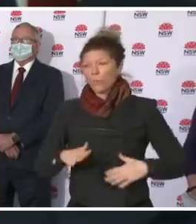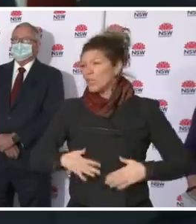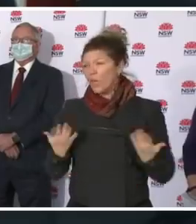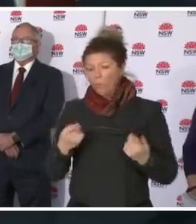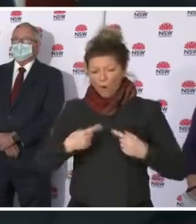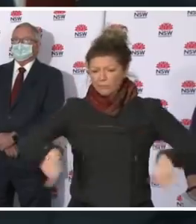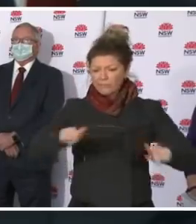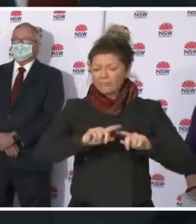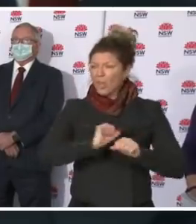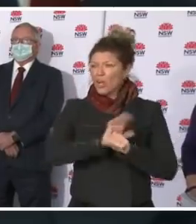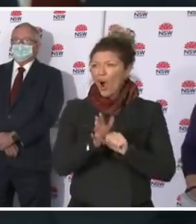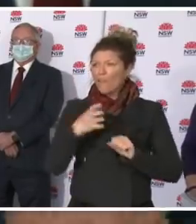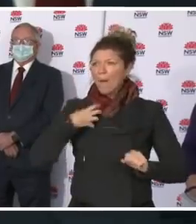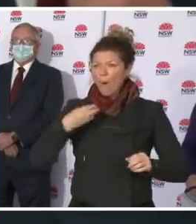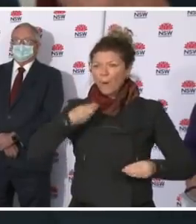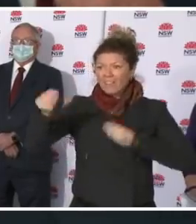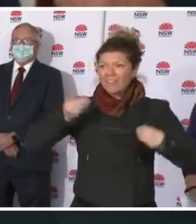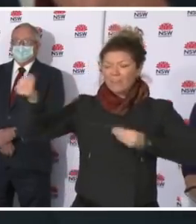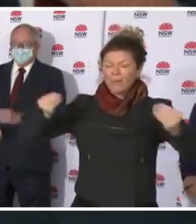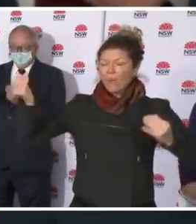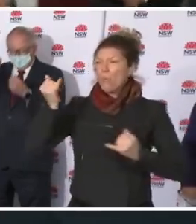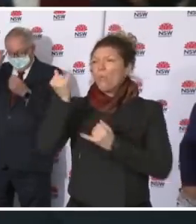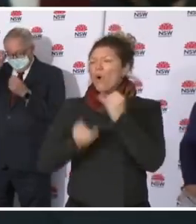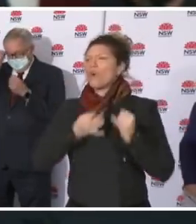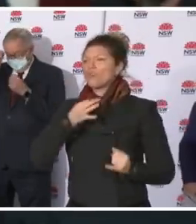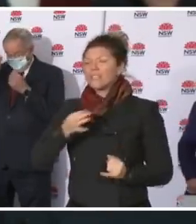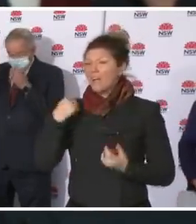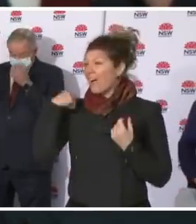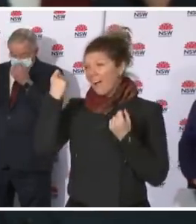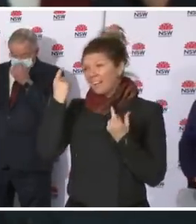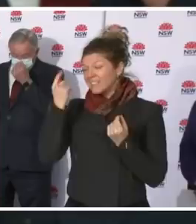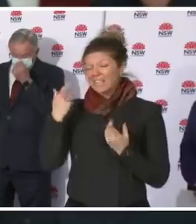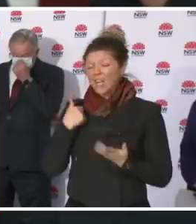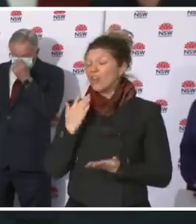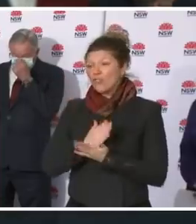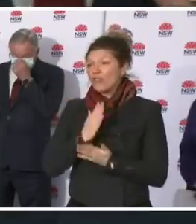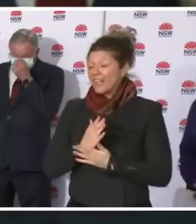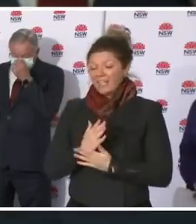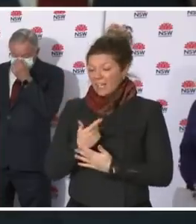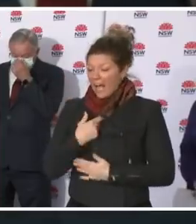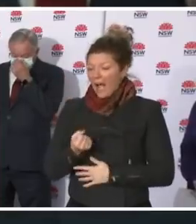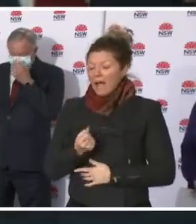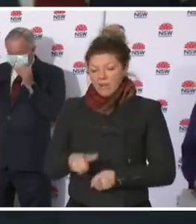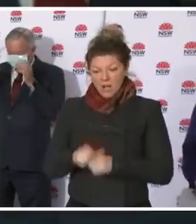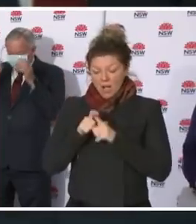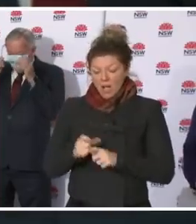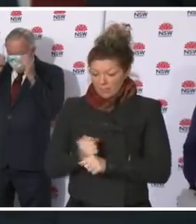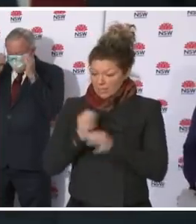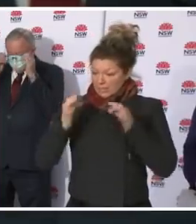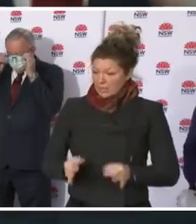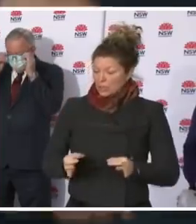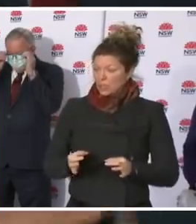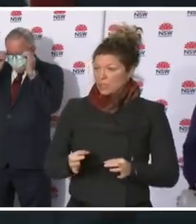risk. And I appreciate how difficult the decision was. I think I expressed very frankly yesterday that it was the most difficult day in the